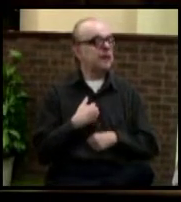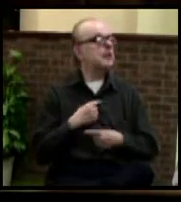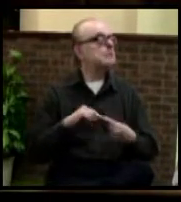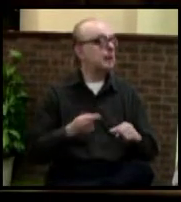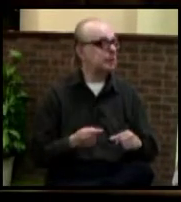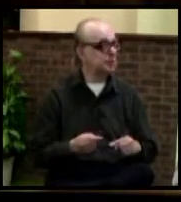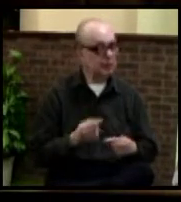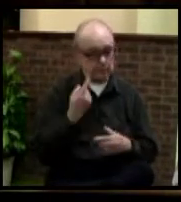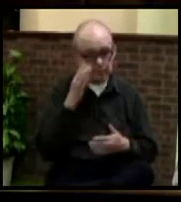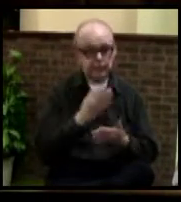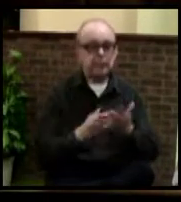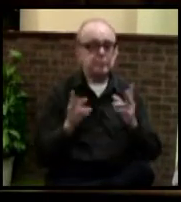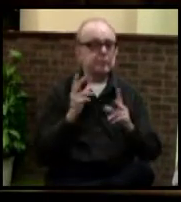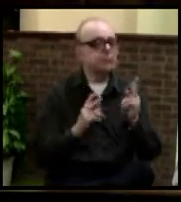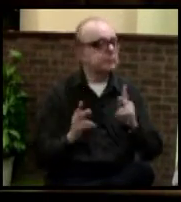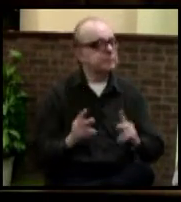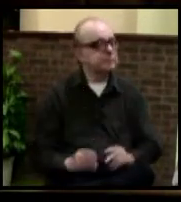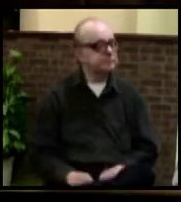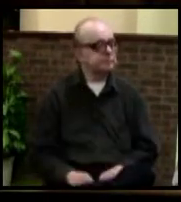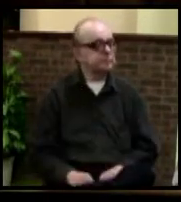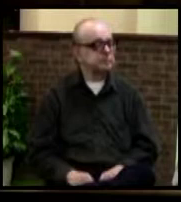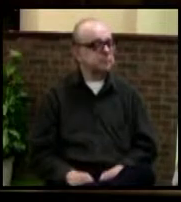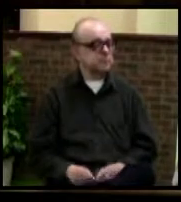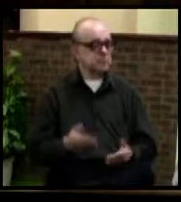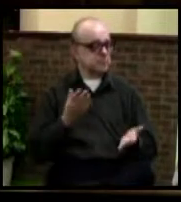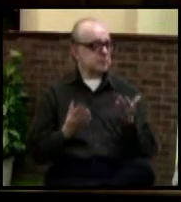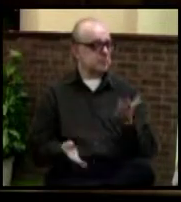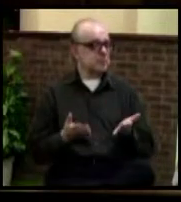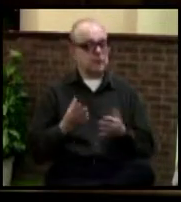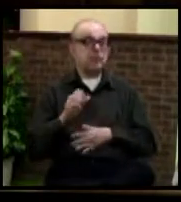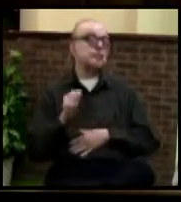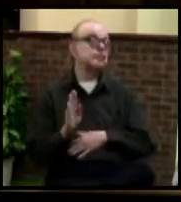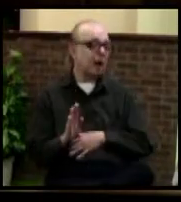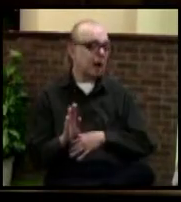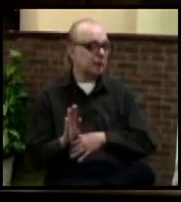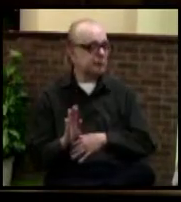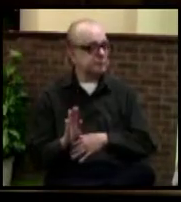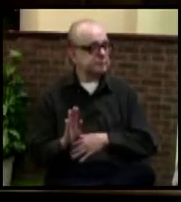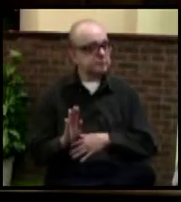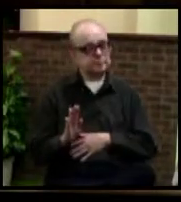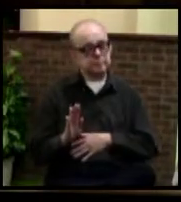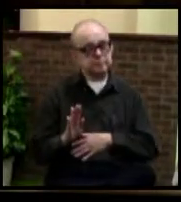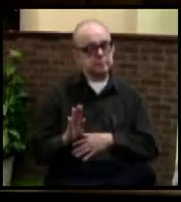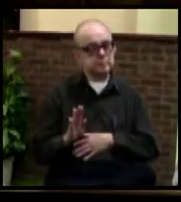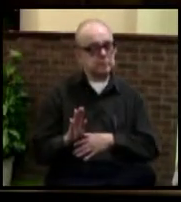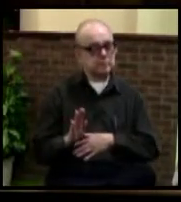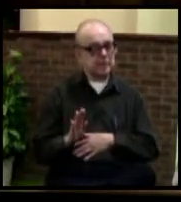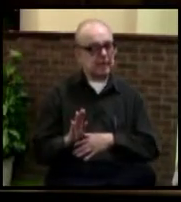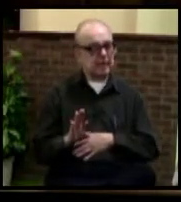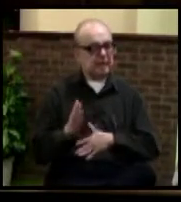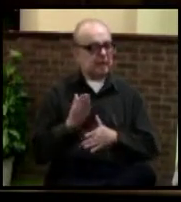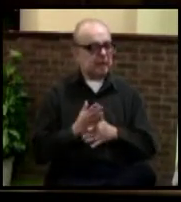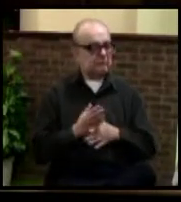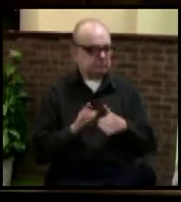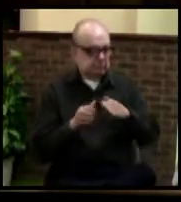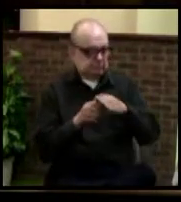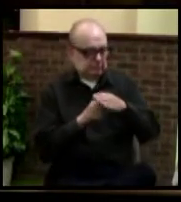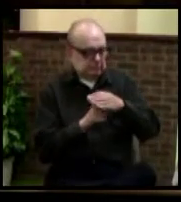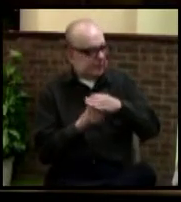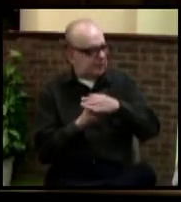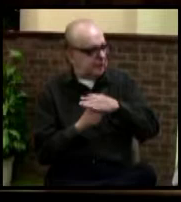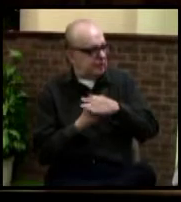some pain. For some, it may be a job that kind of gets under your